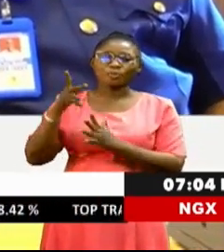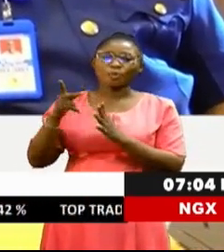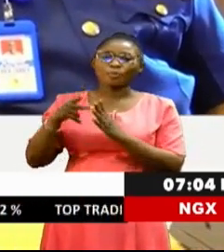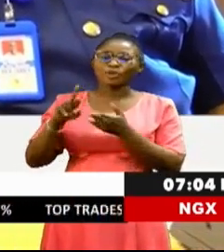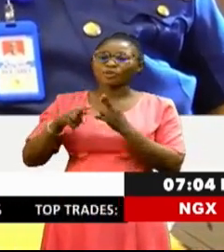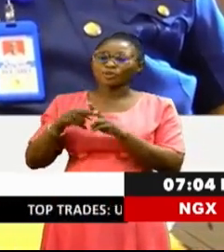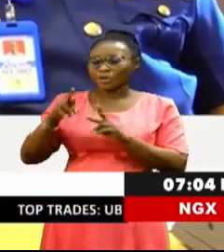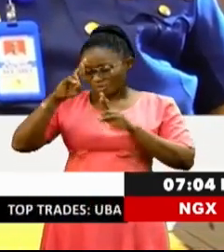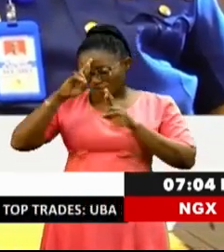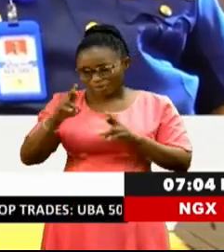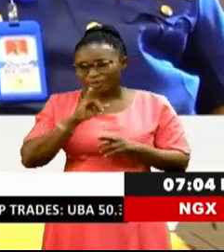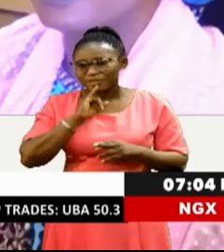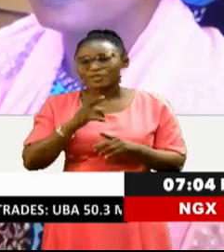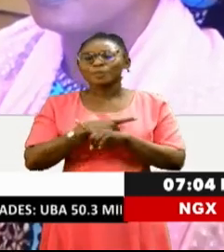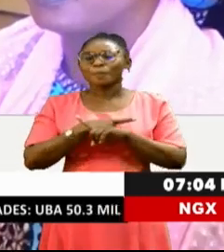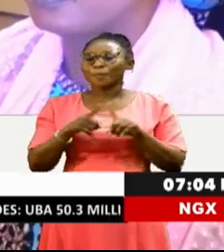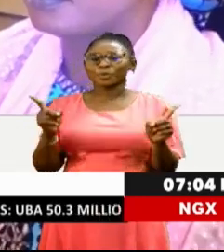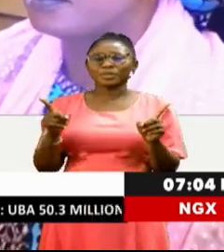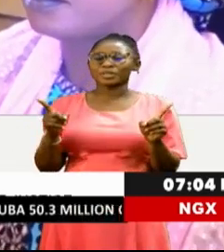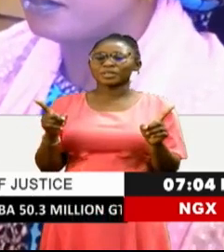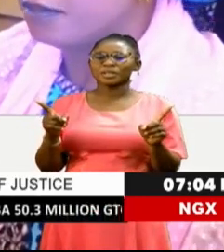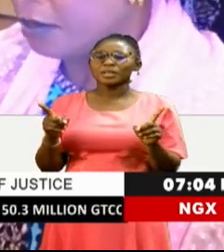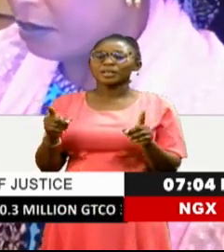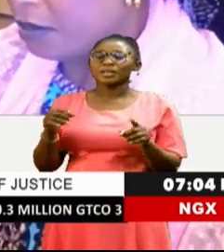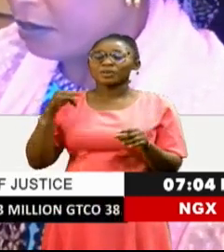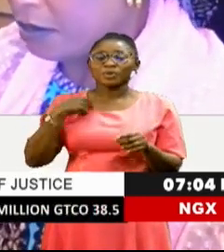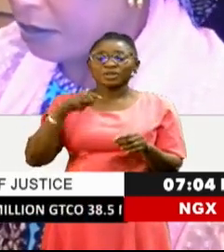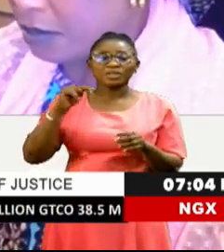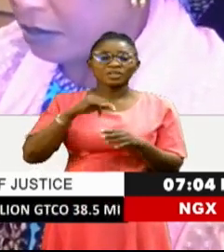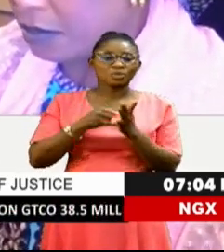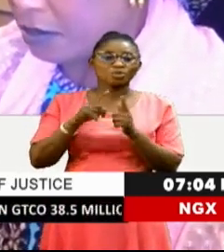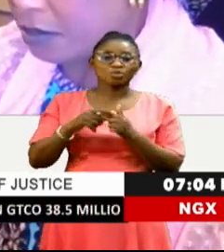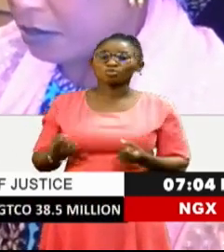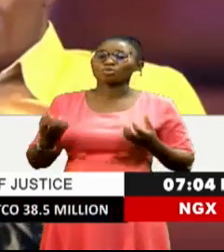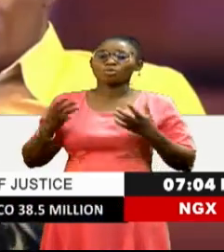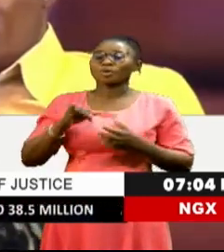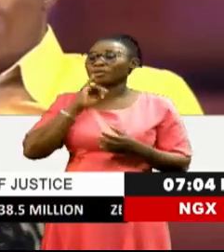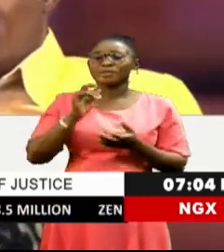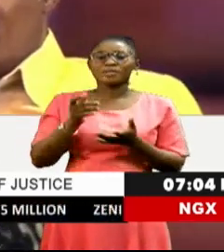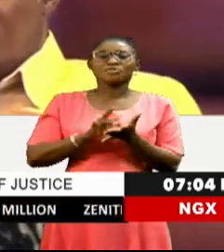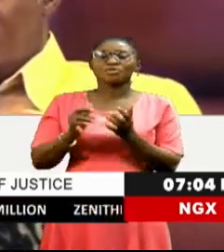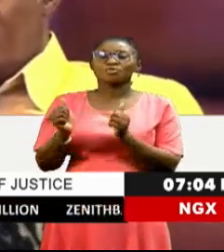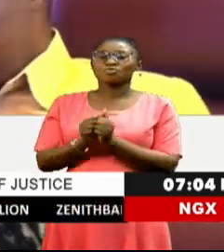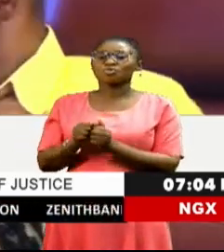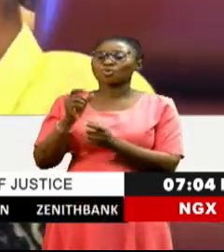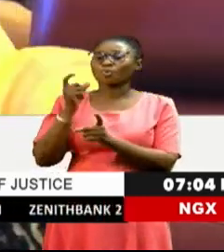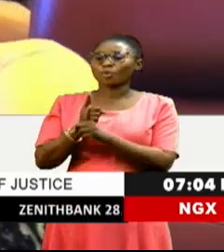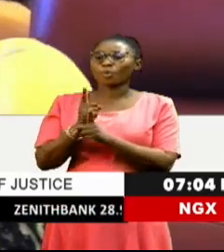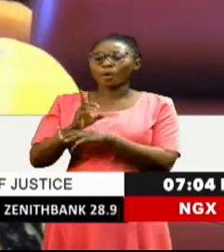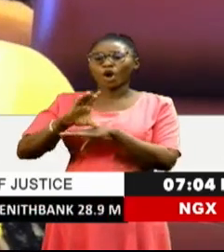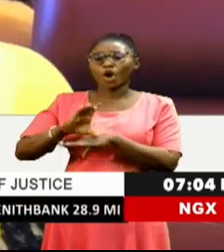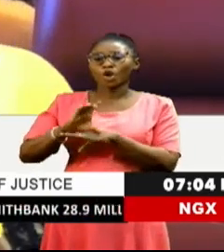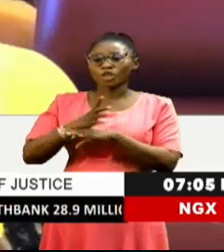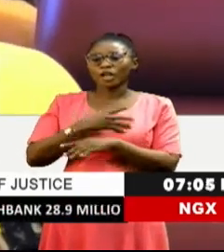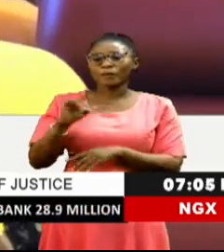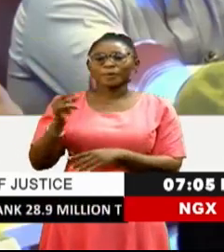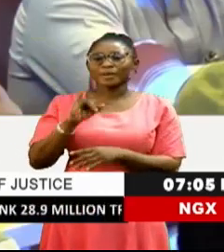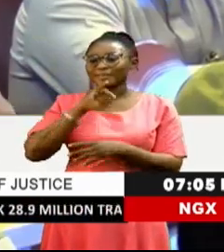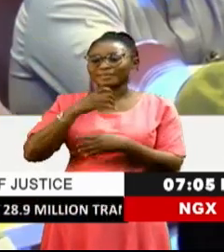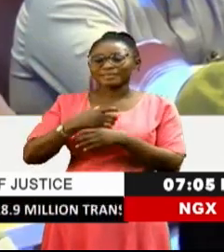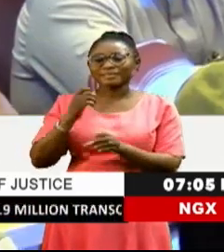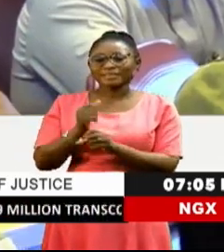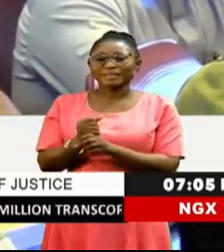reputation is birth. Reputation needs air to survive. Reputation is nurtured with the right character, and when reputation is created and